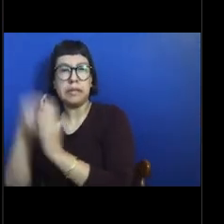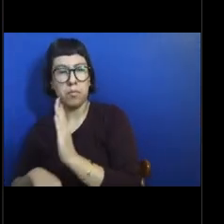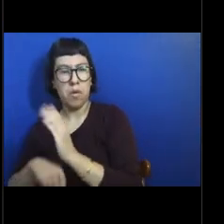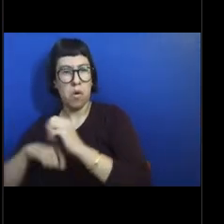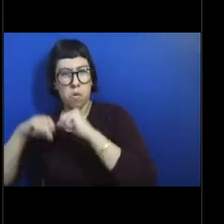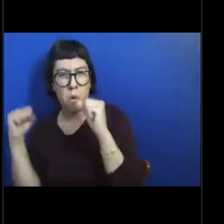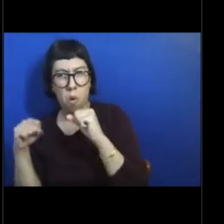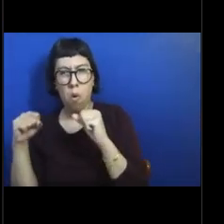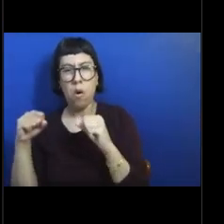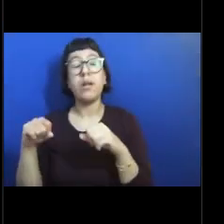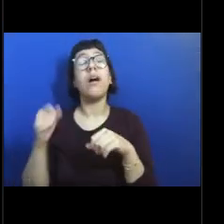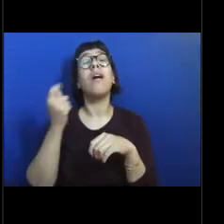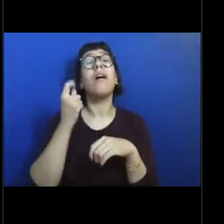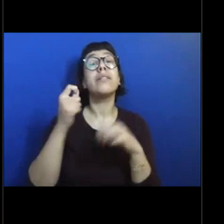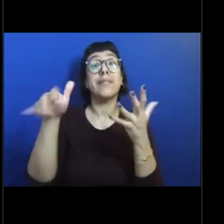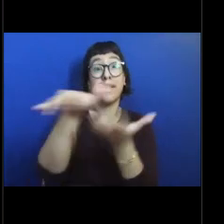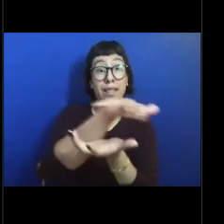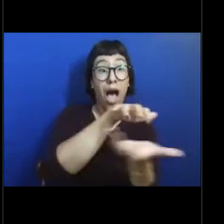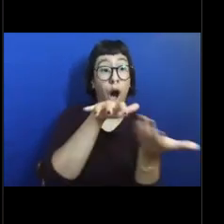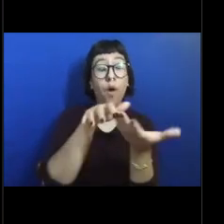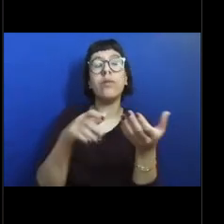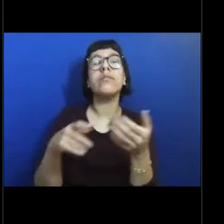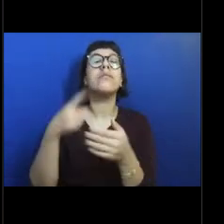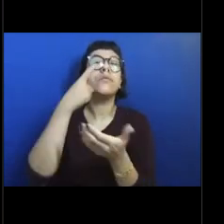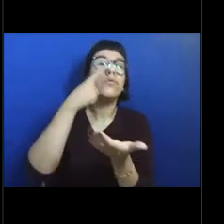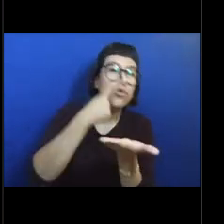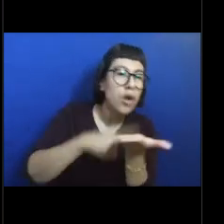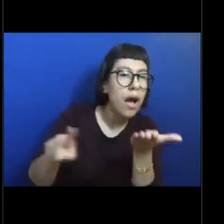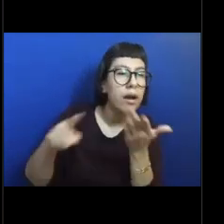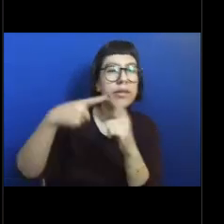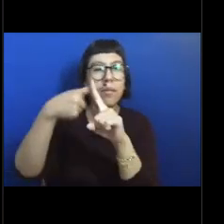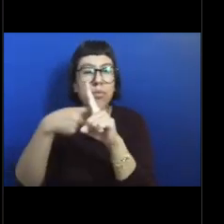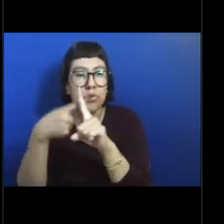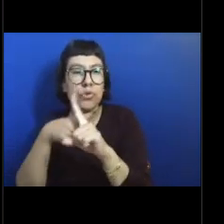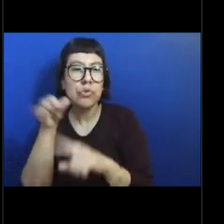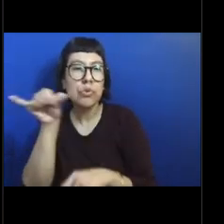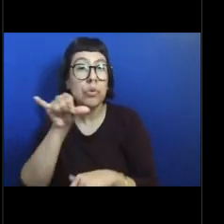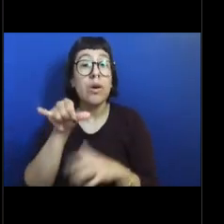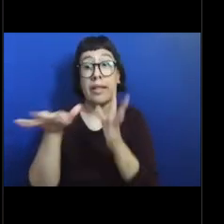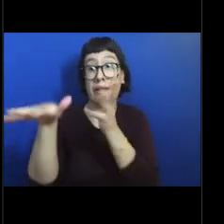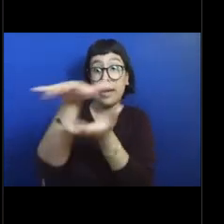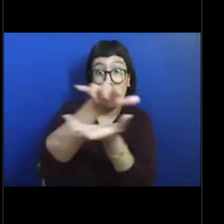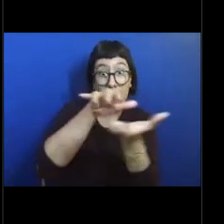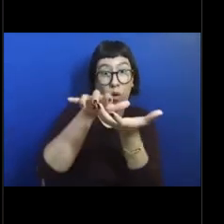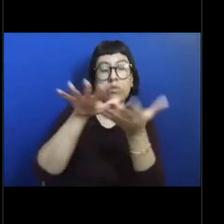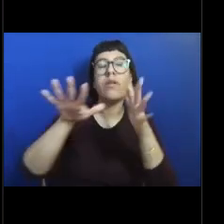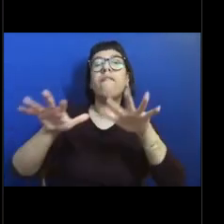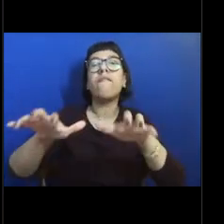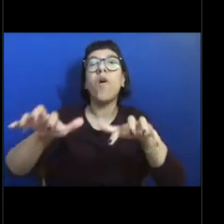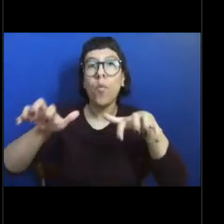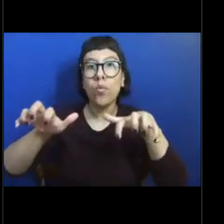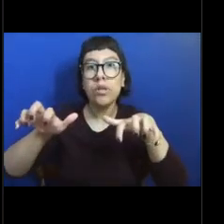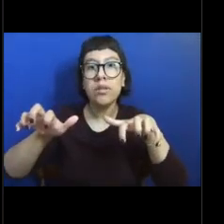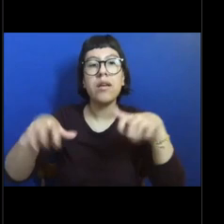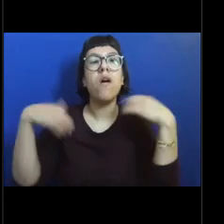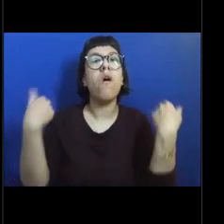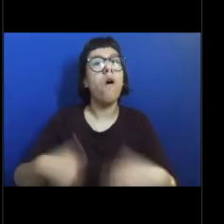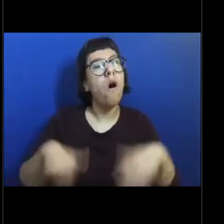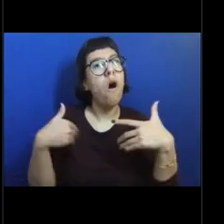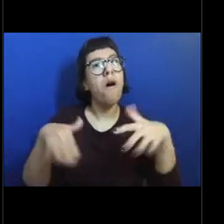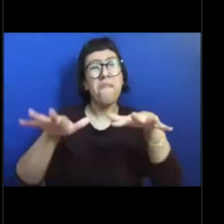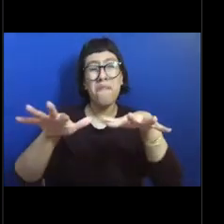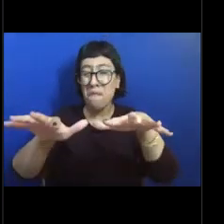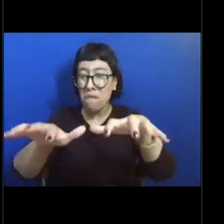and what temperature are the clouds. And remember, that's important because if the clouds are frozen and it's frozen all the way down to the